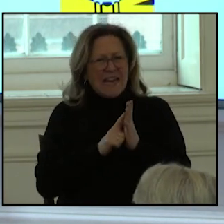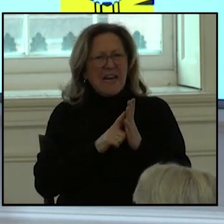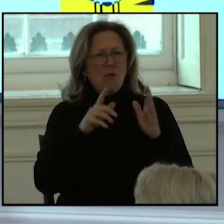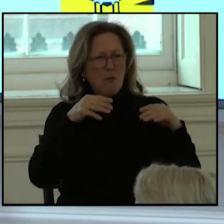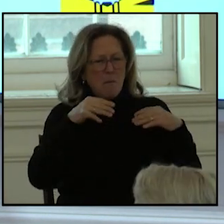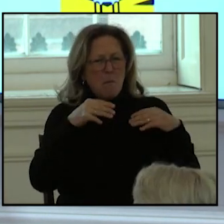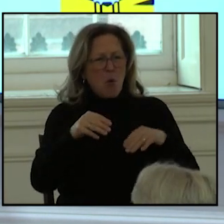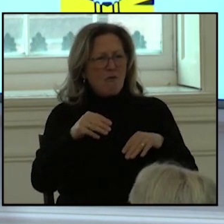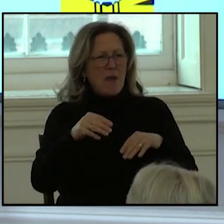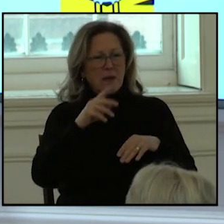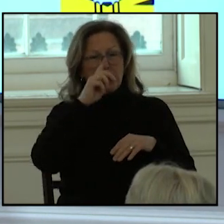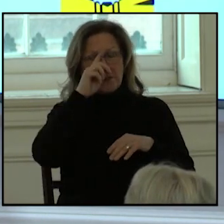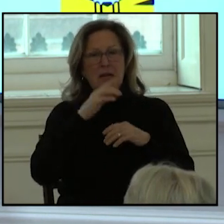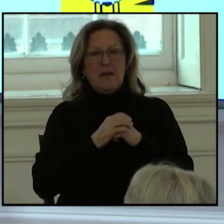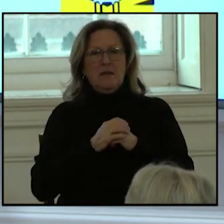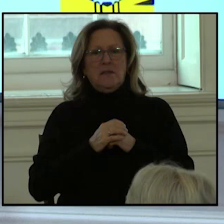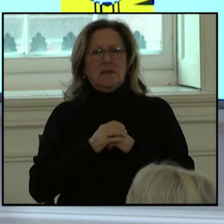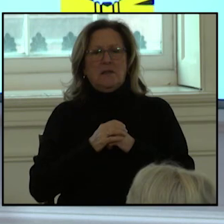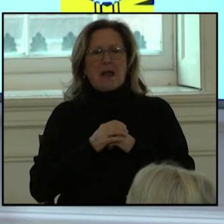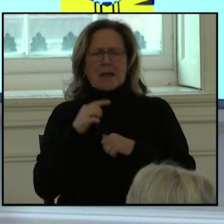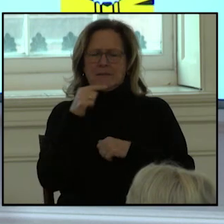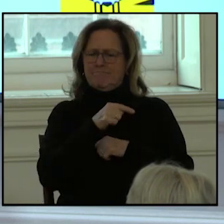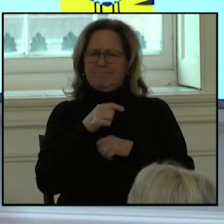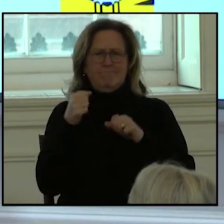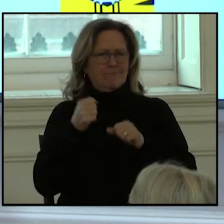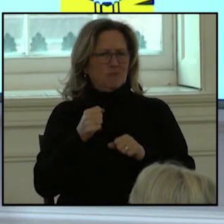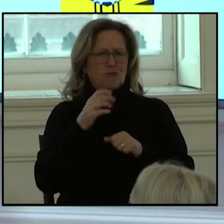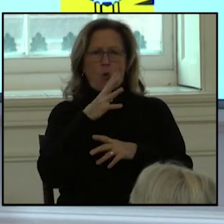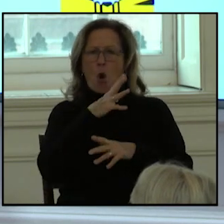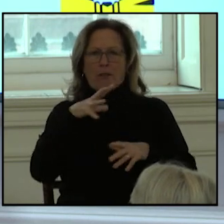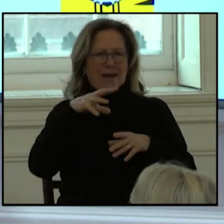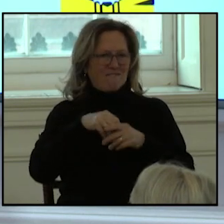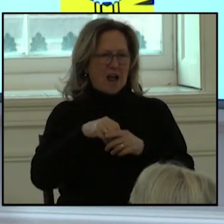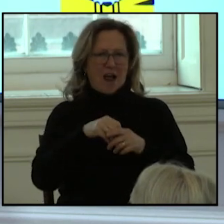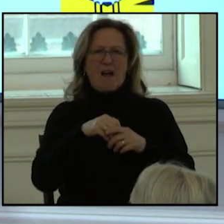having been the lawyer on most of the